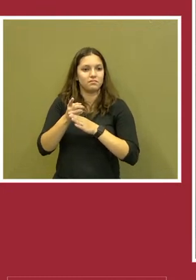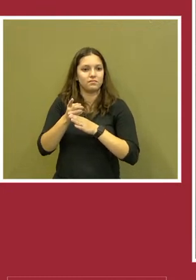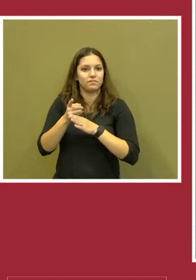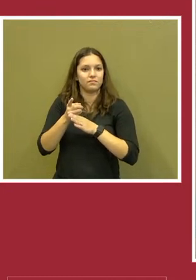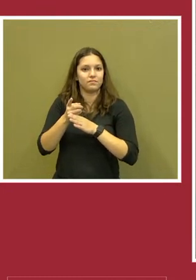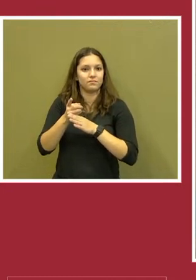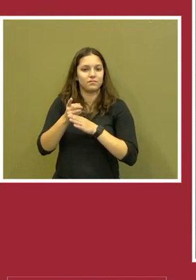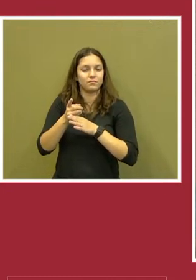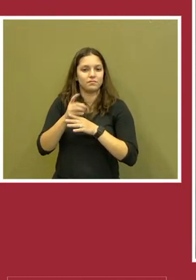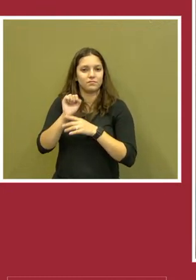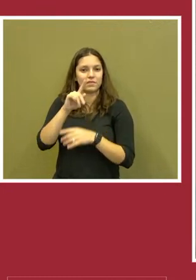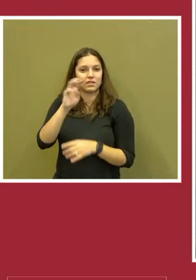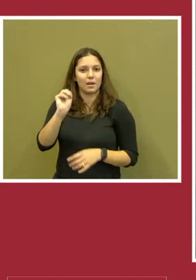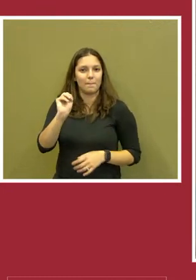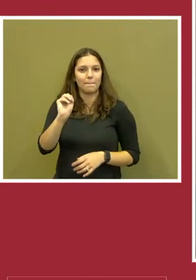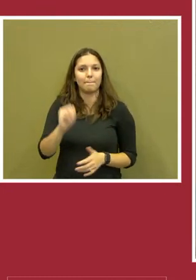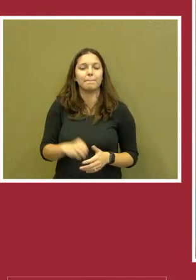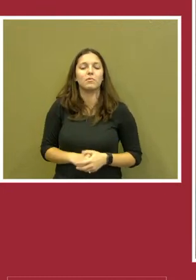And also,